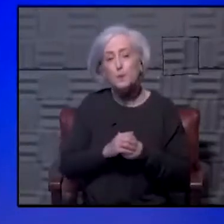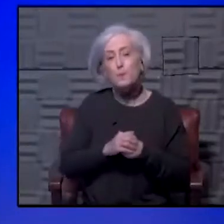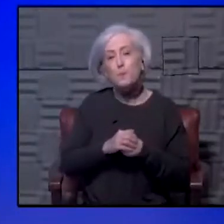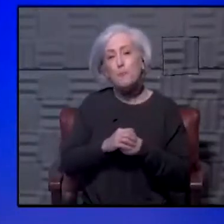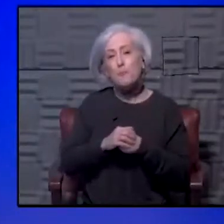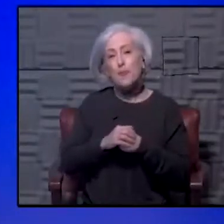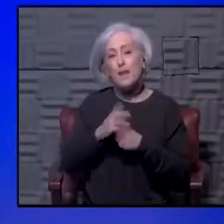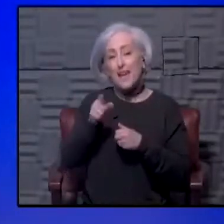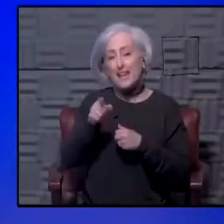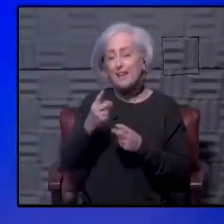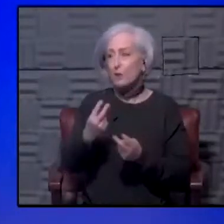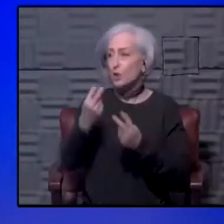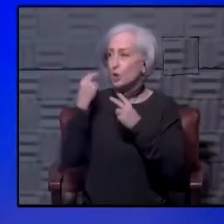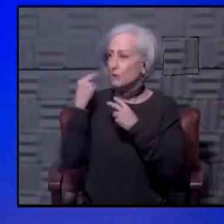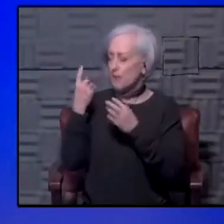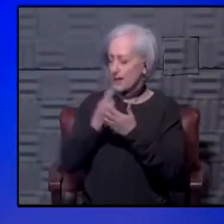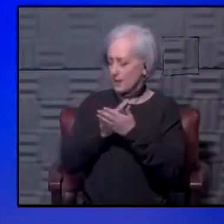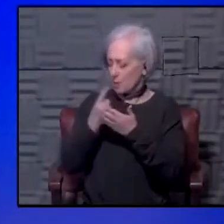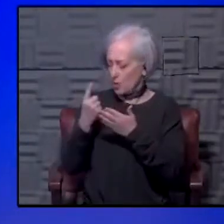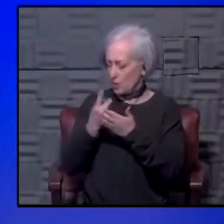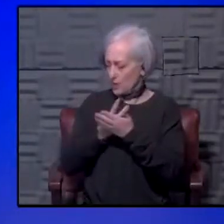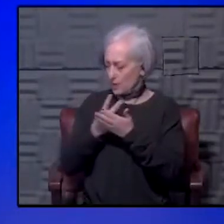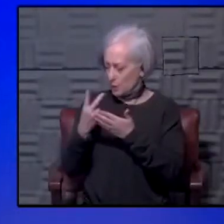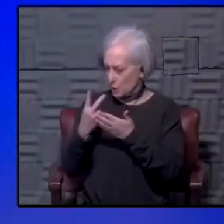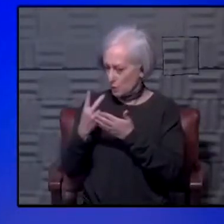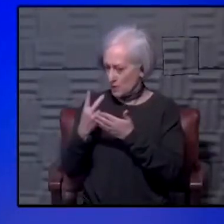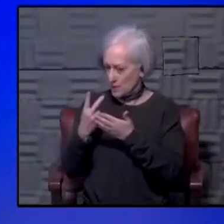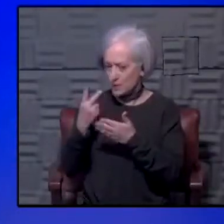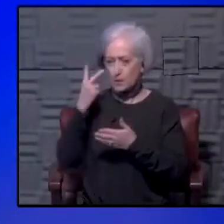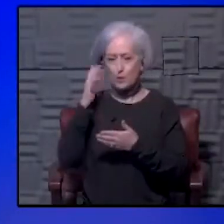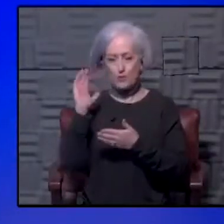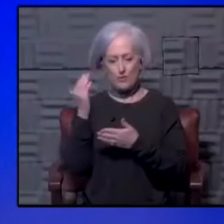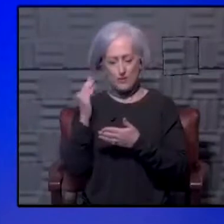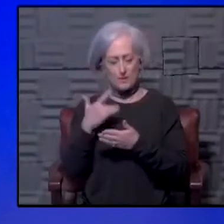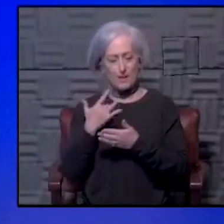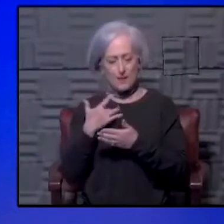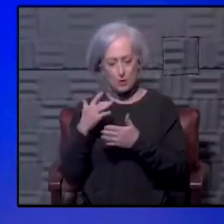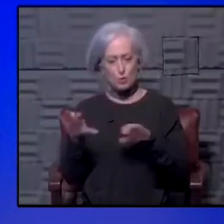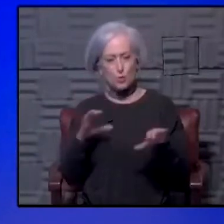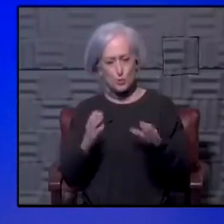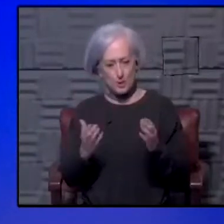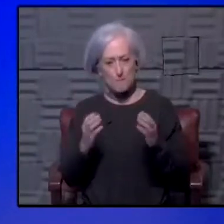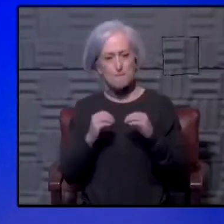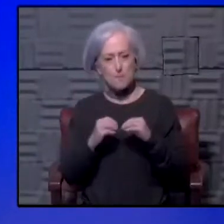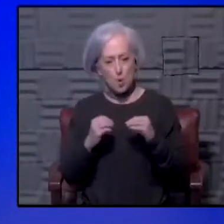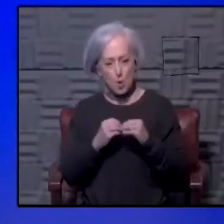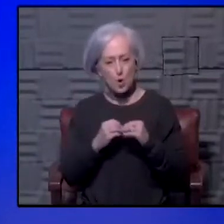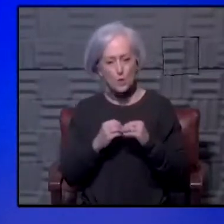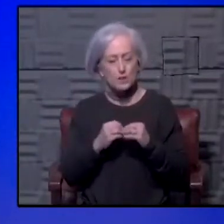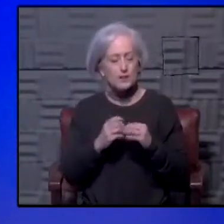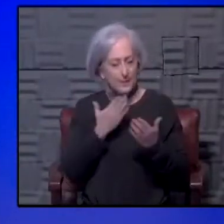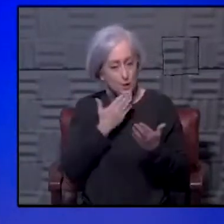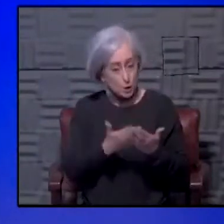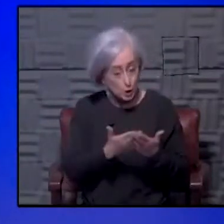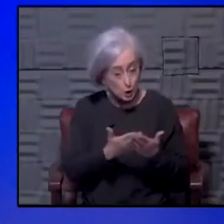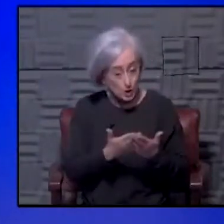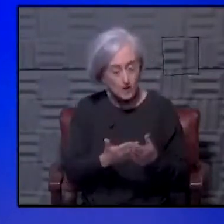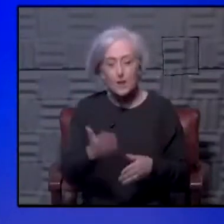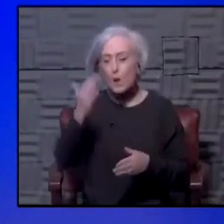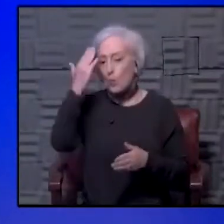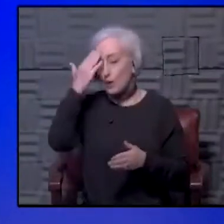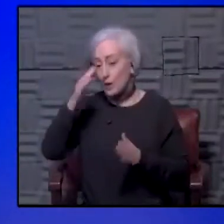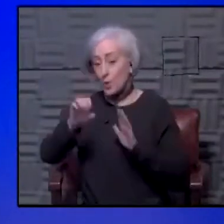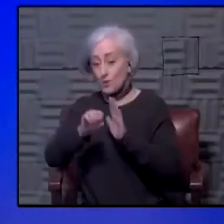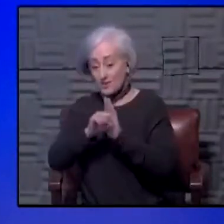look back in a week or two and you're doing more, that's a good thing. But we know that these symptoms can last for some time. It can be a few